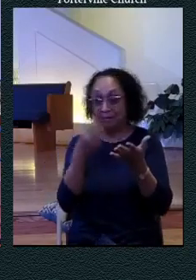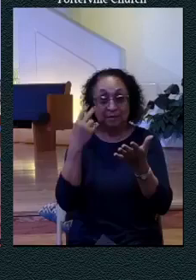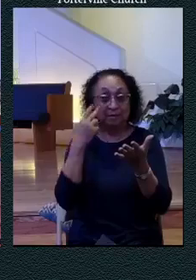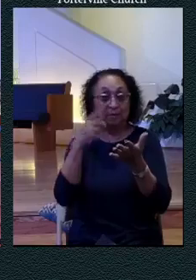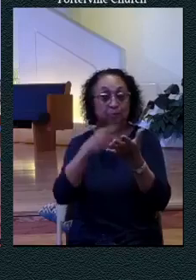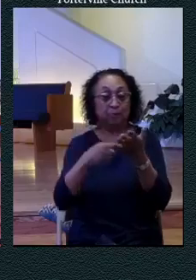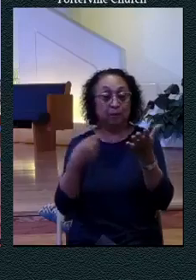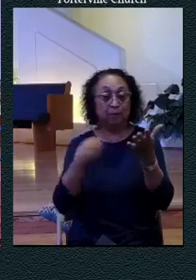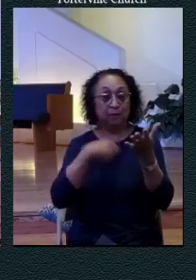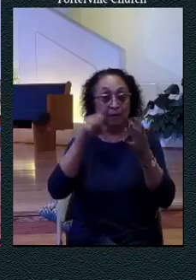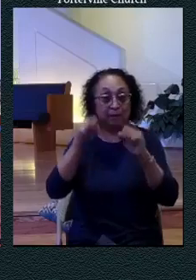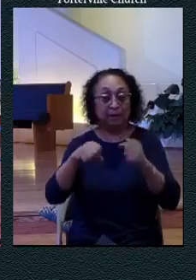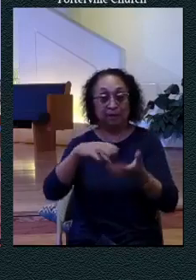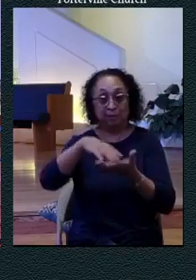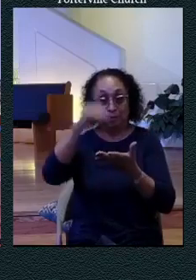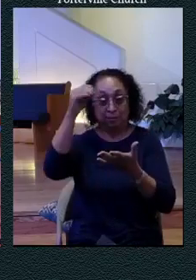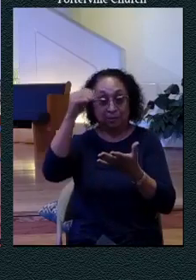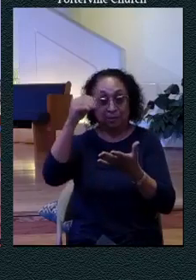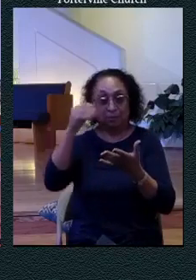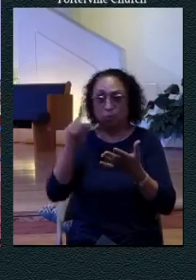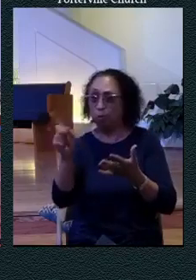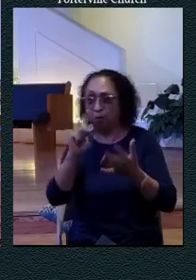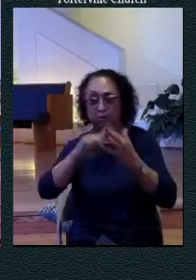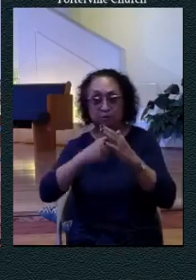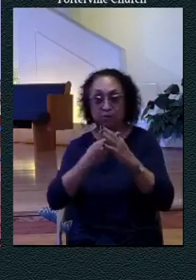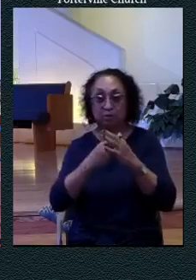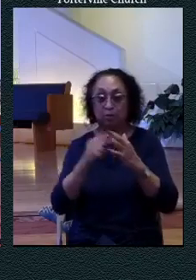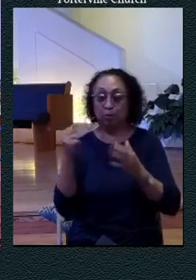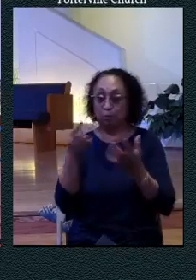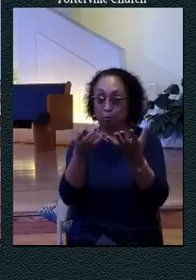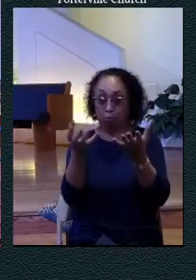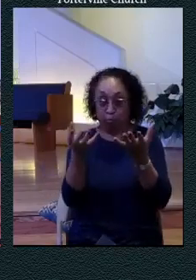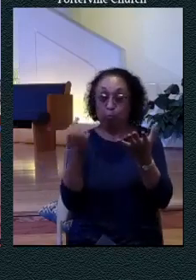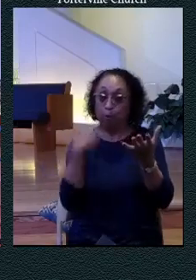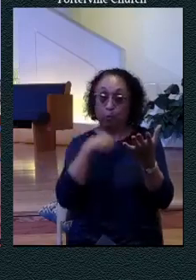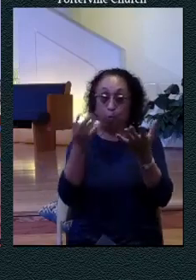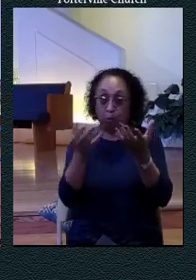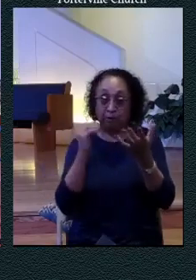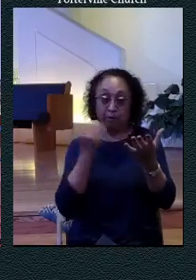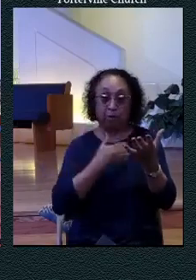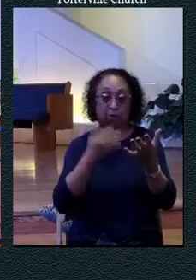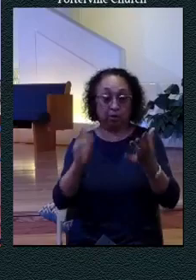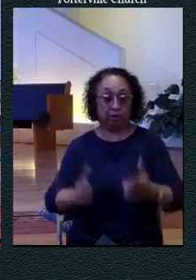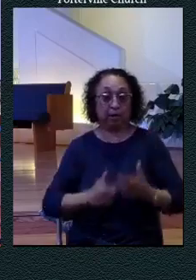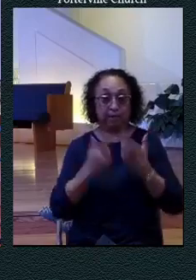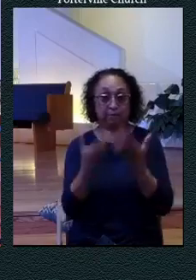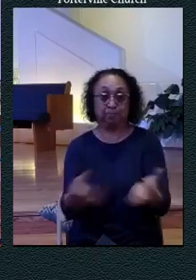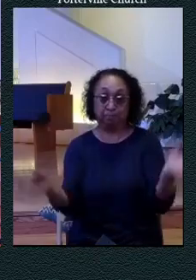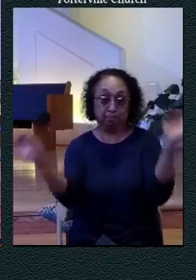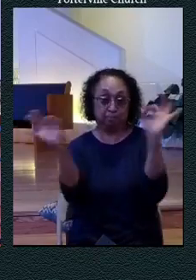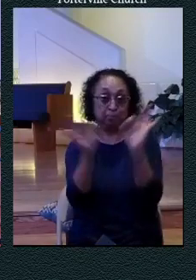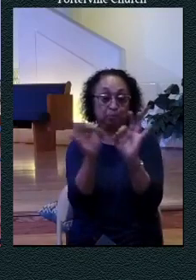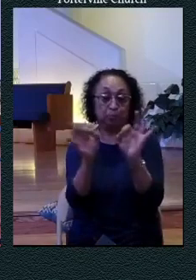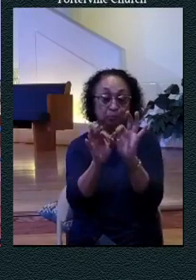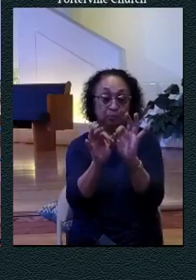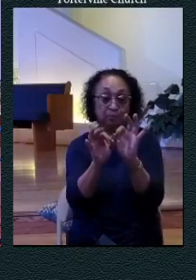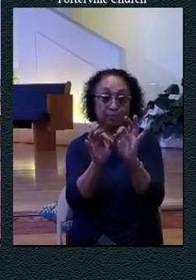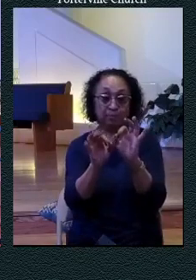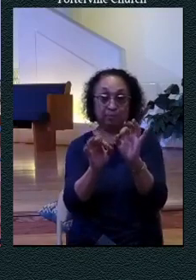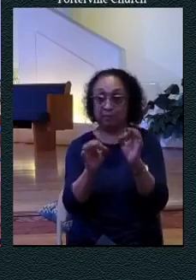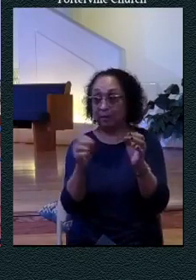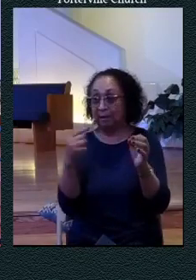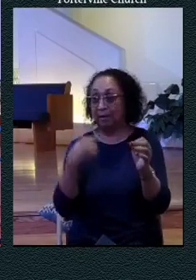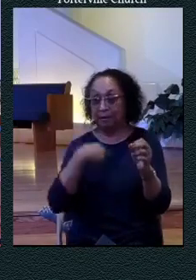Where do you get started? We want our lives to count. I think all of us could agree with that.